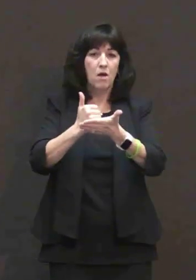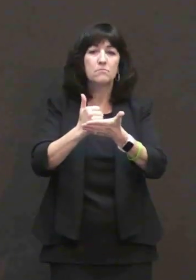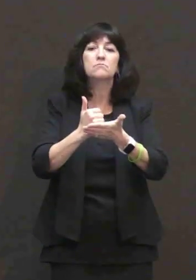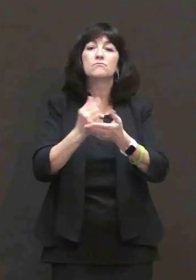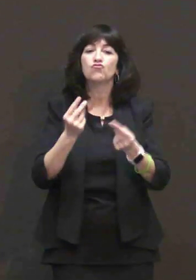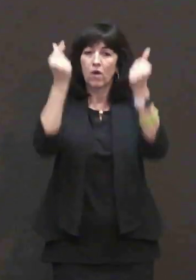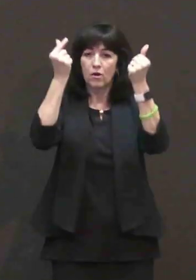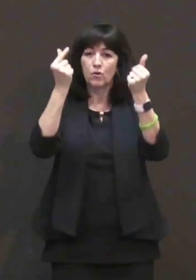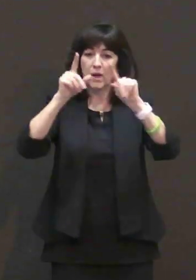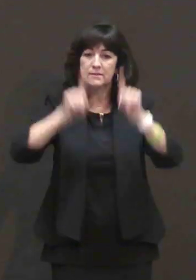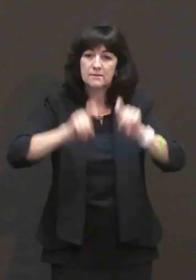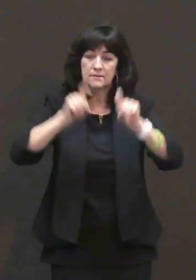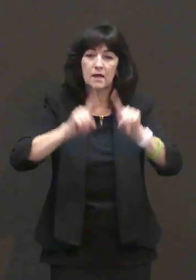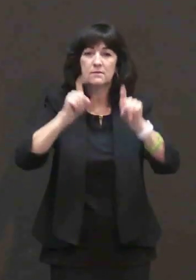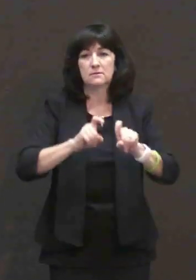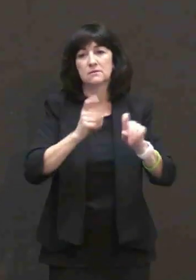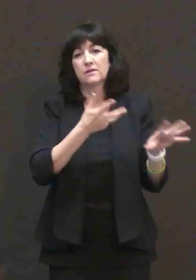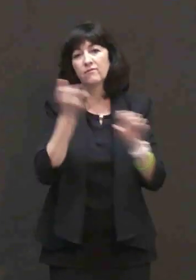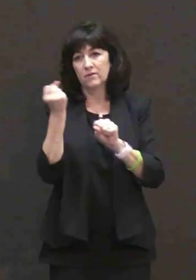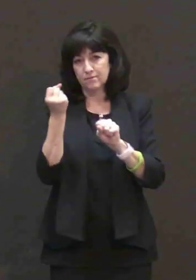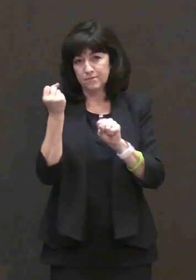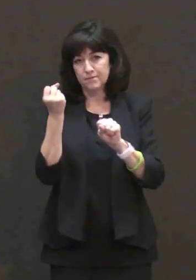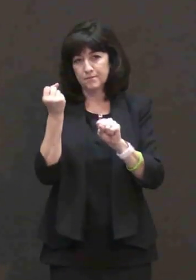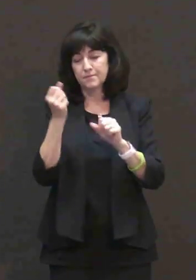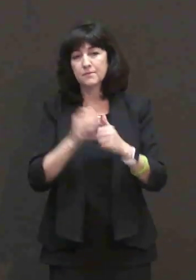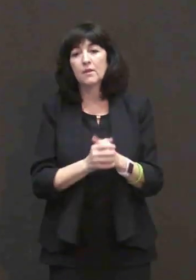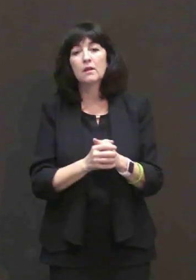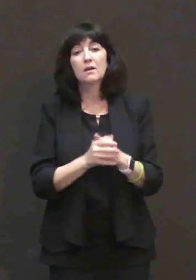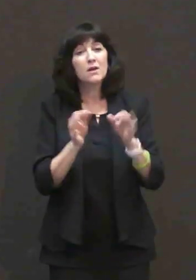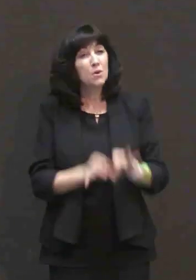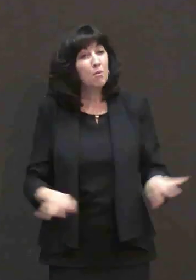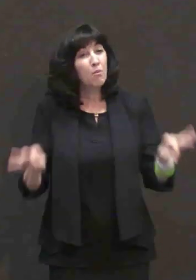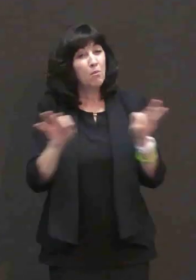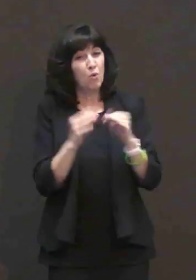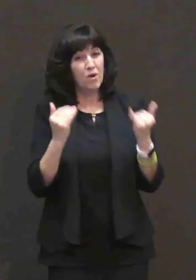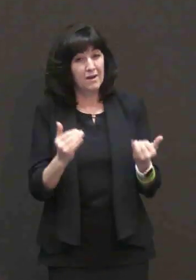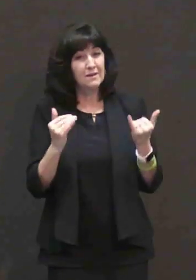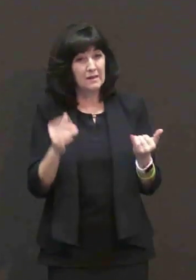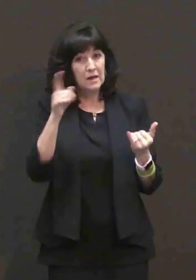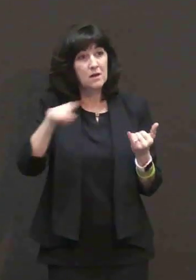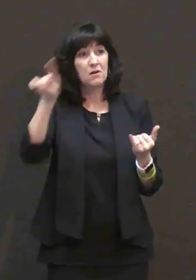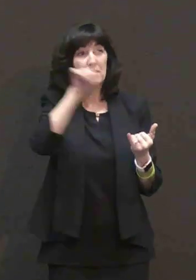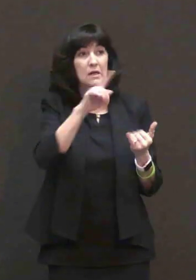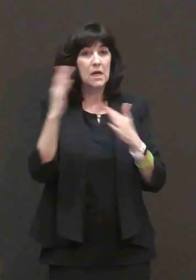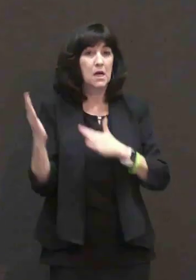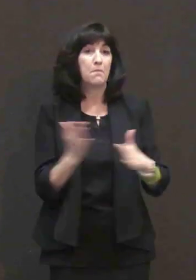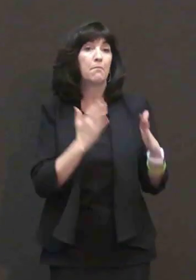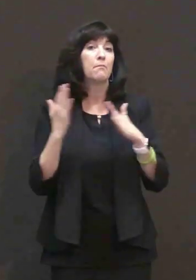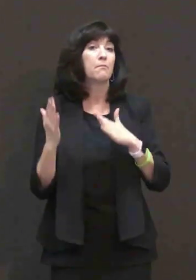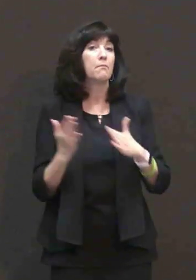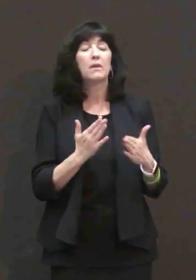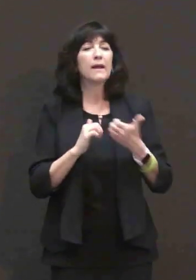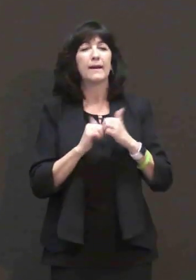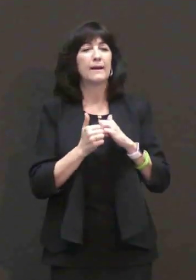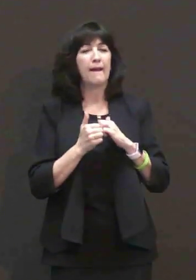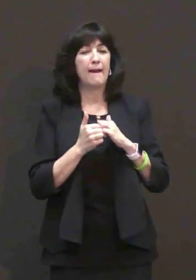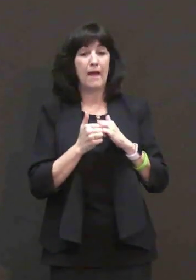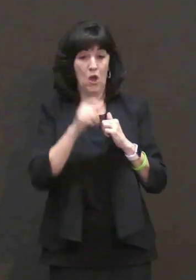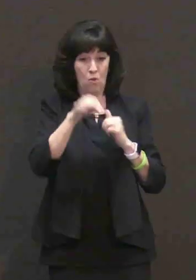testing. It's also important at this time that they begin to plan for isolation